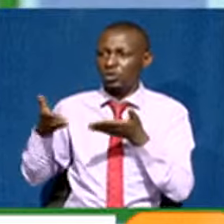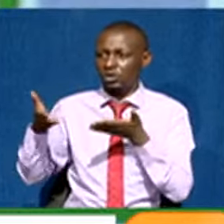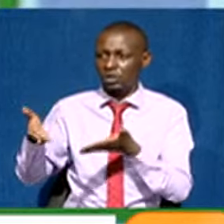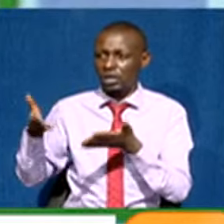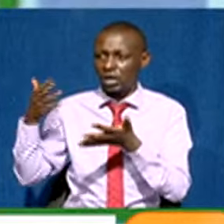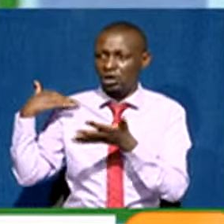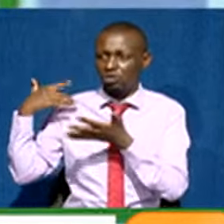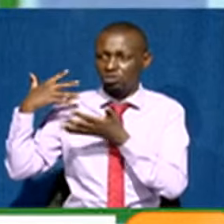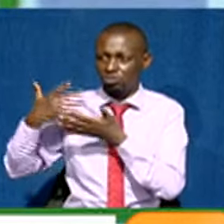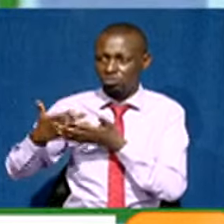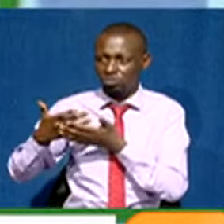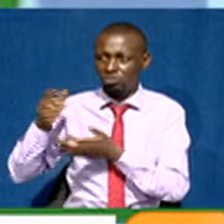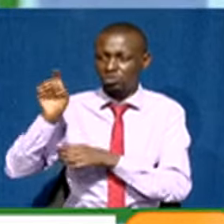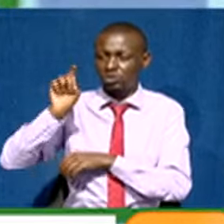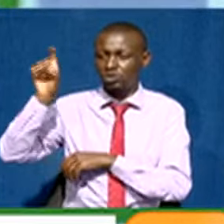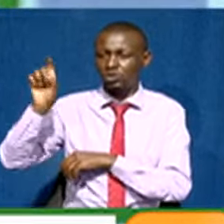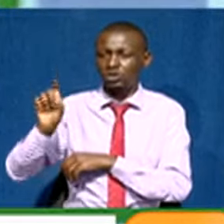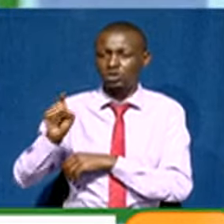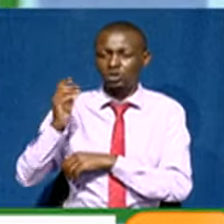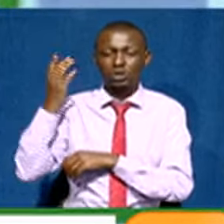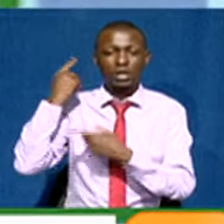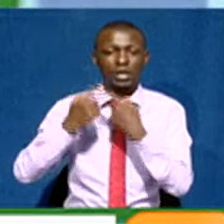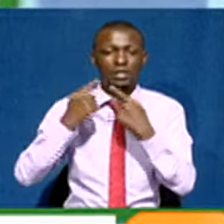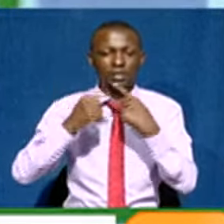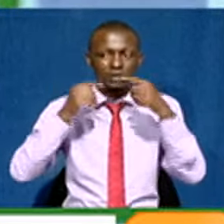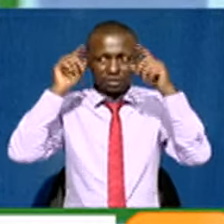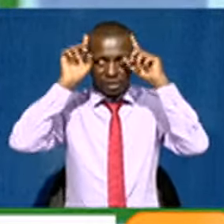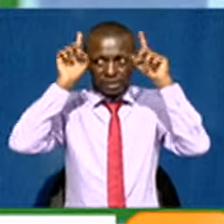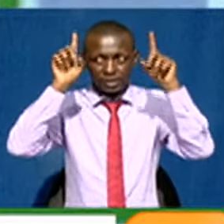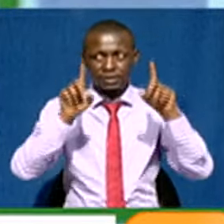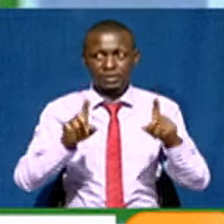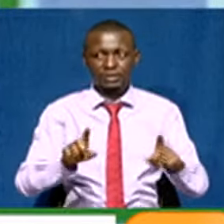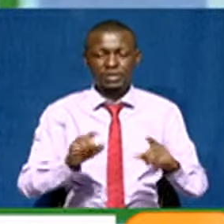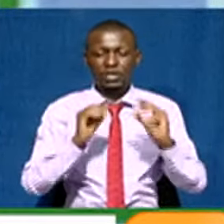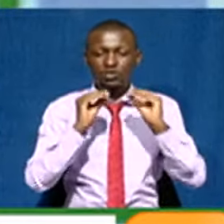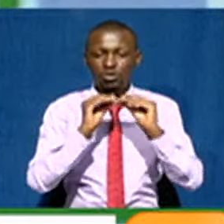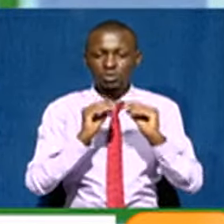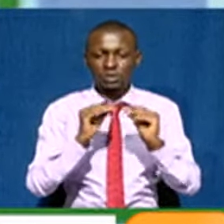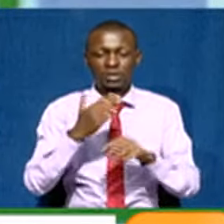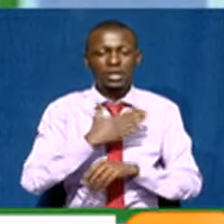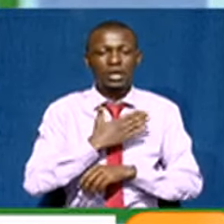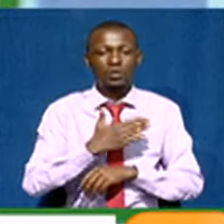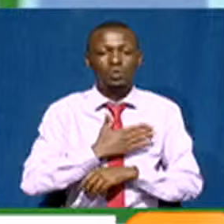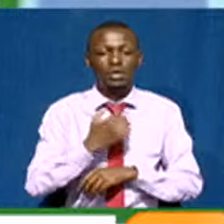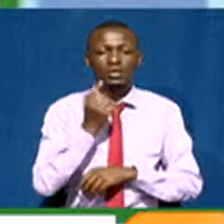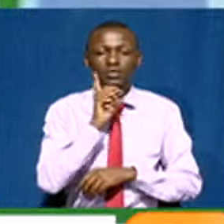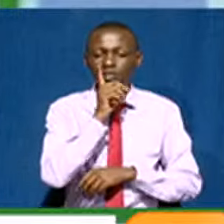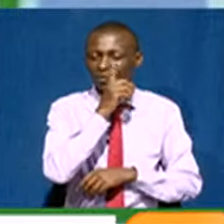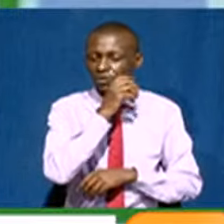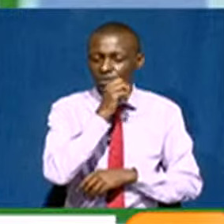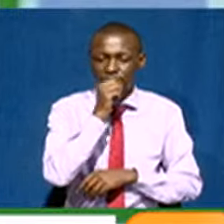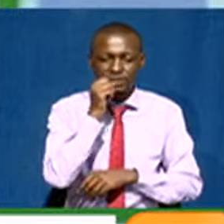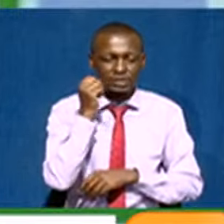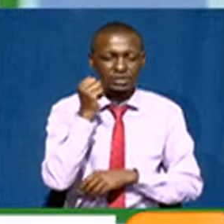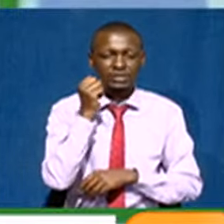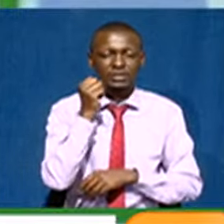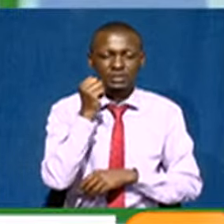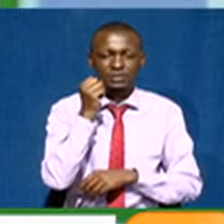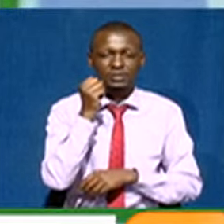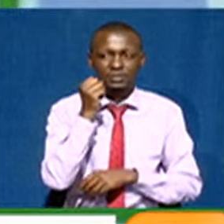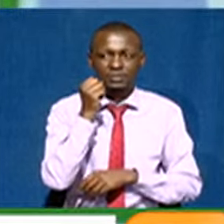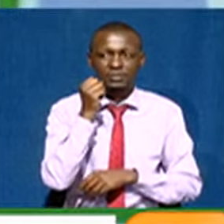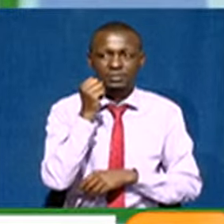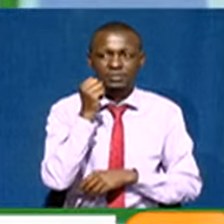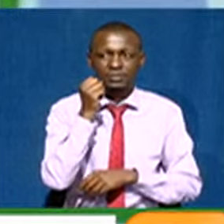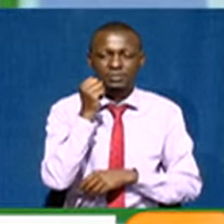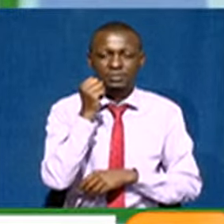was made last year during our annual delegates meeting, special delegates meeting, where we said, I think we've reached a point whereby we